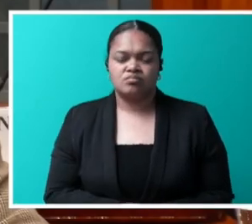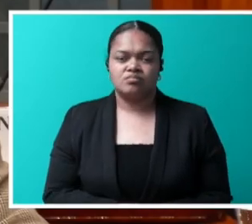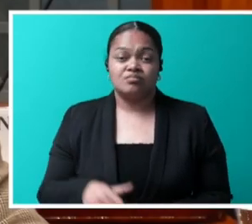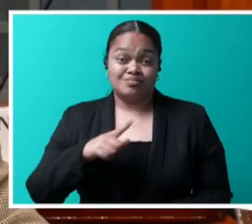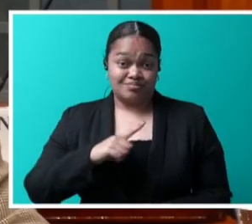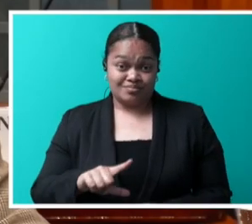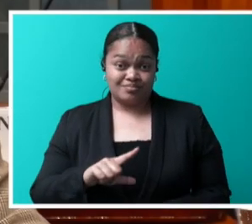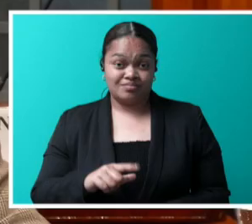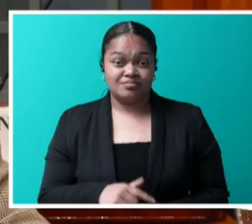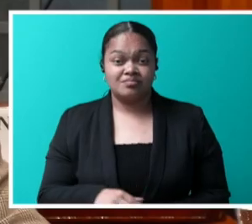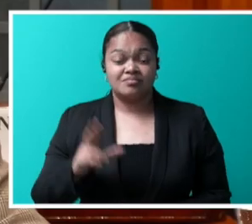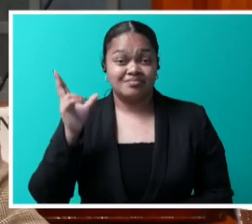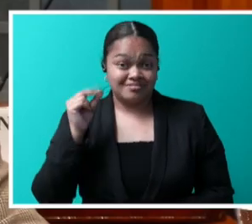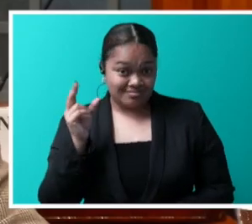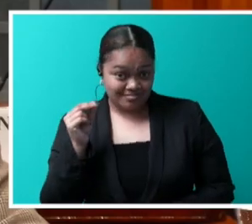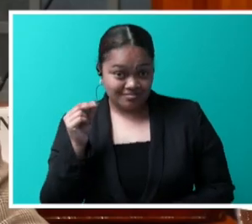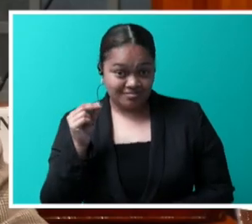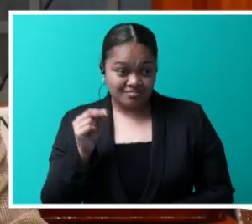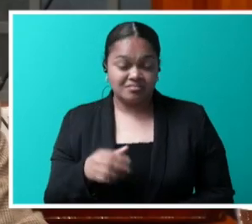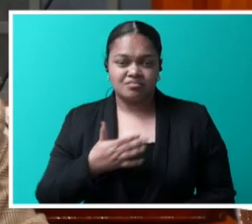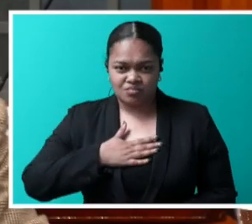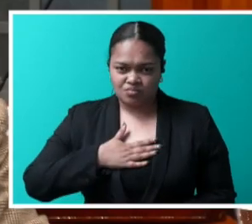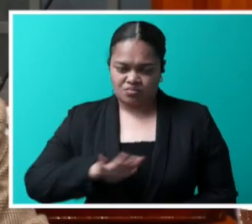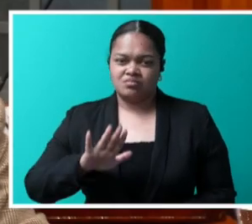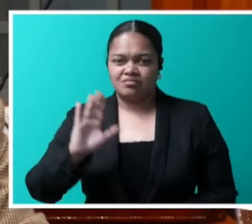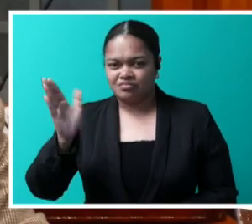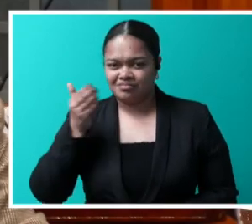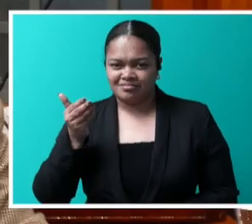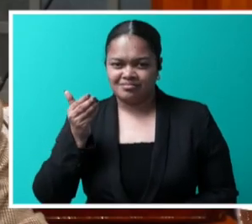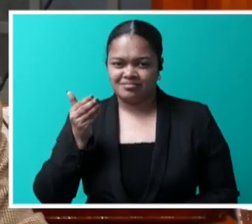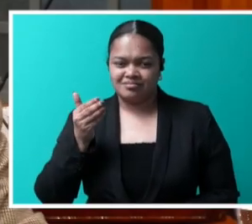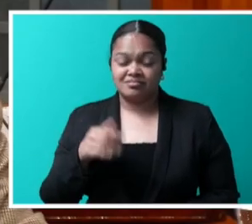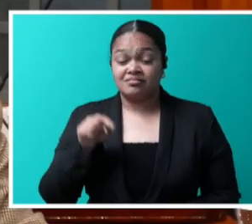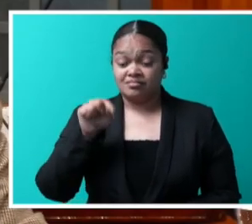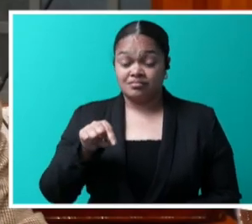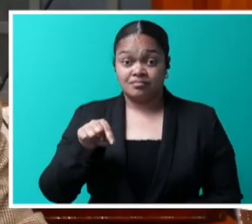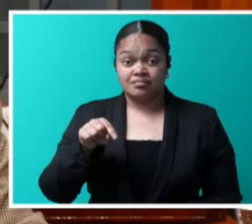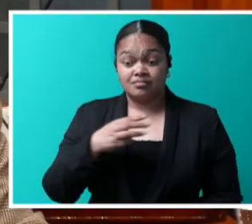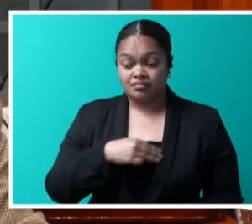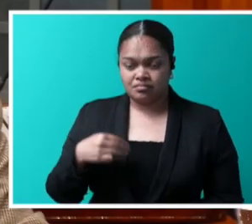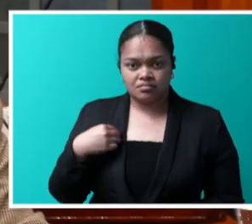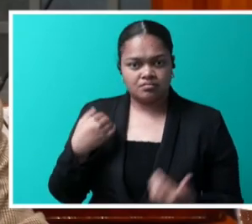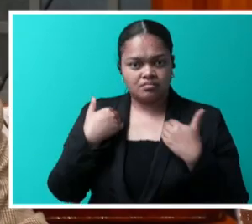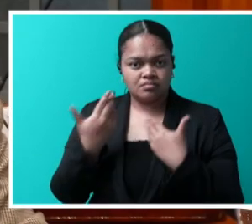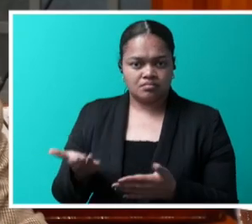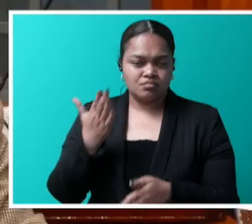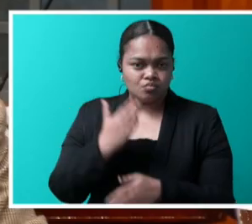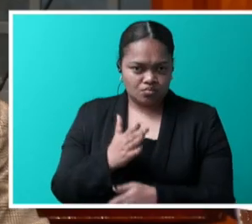because Fijians want results. Mr. Speaker, this ministry has been tasked